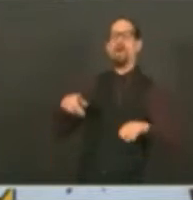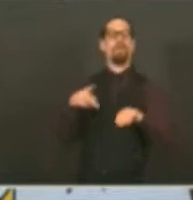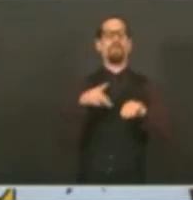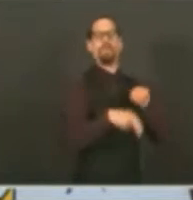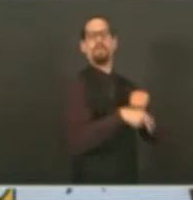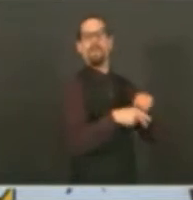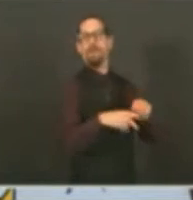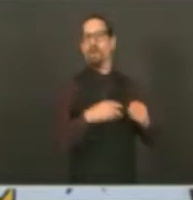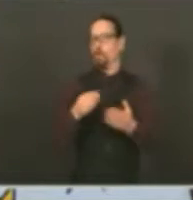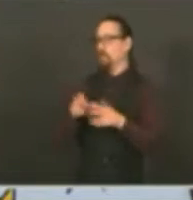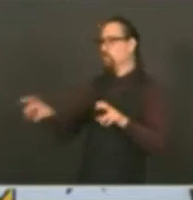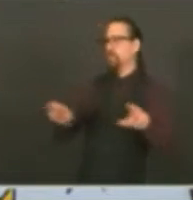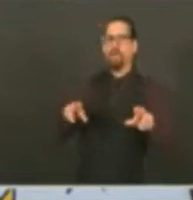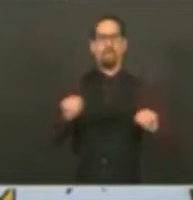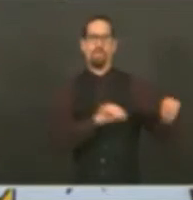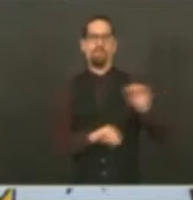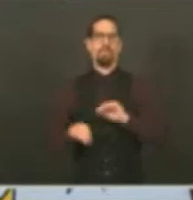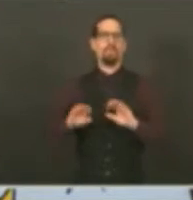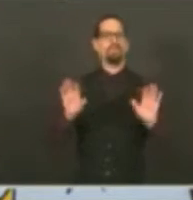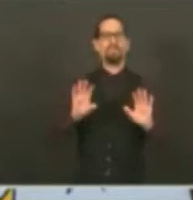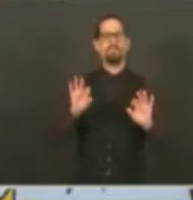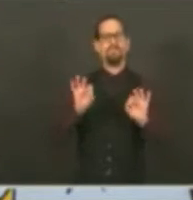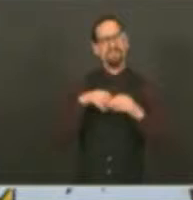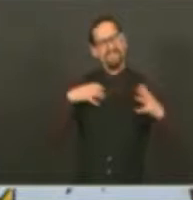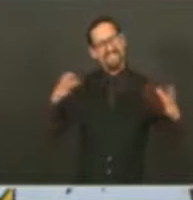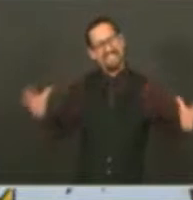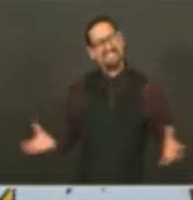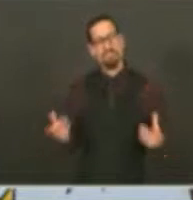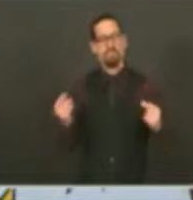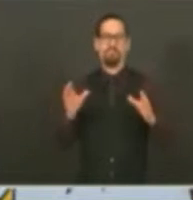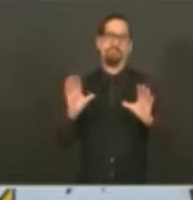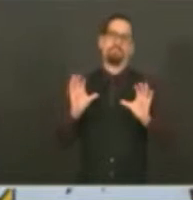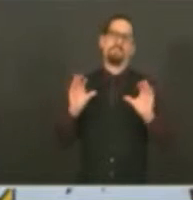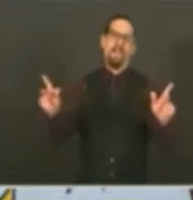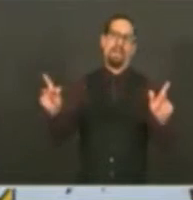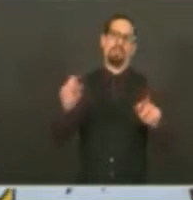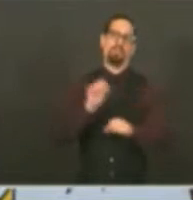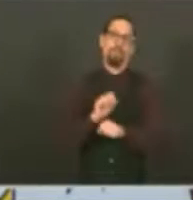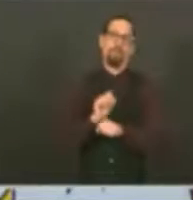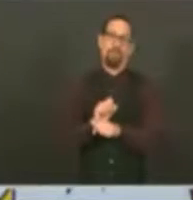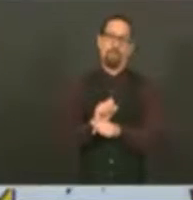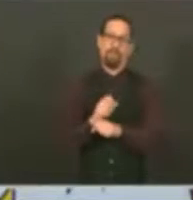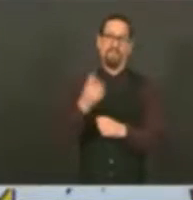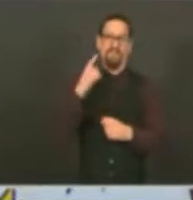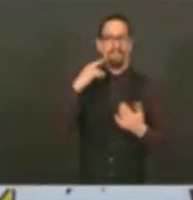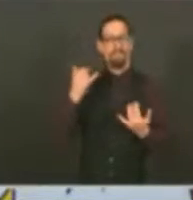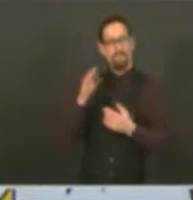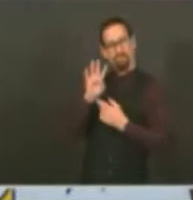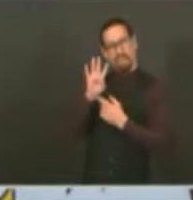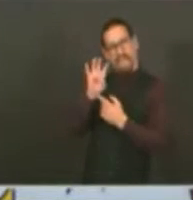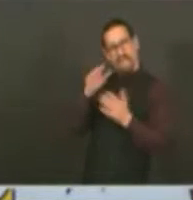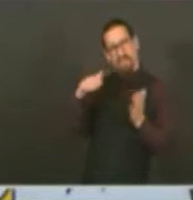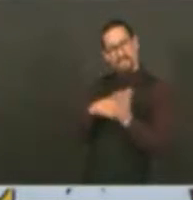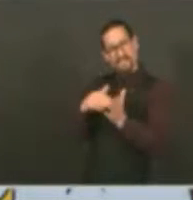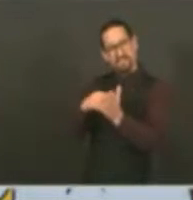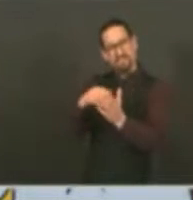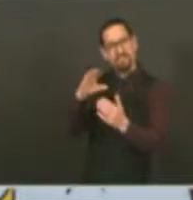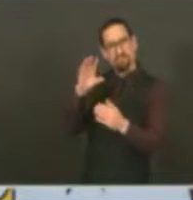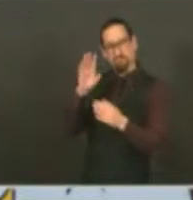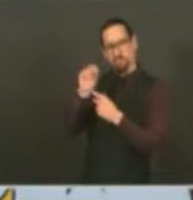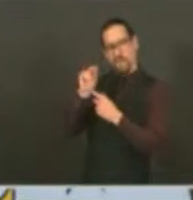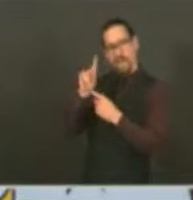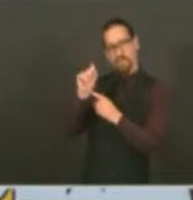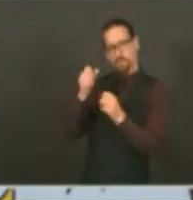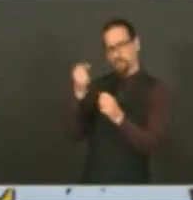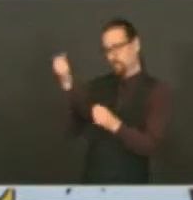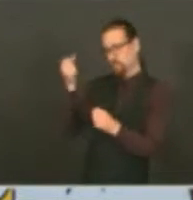to work. And that $400 million of bonding is going to put a lot of people to work. So I think of it as investments.